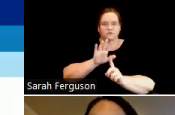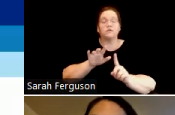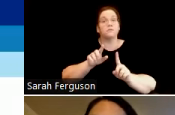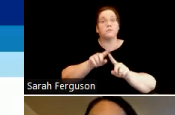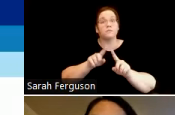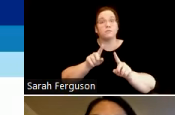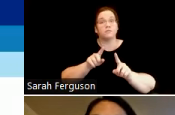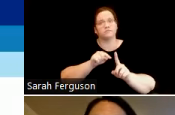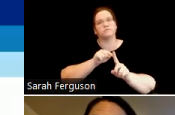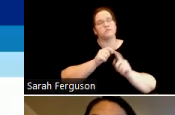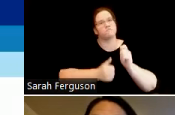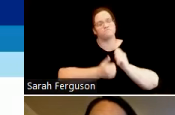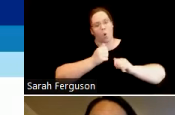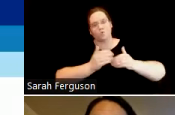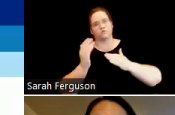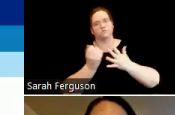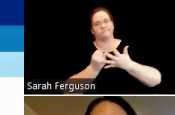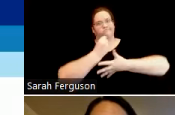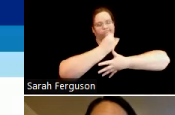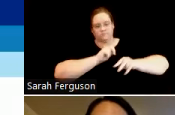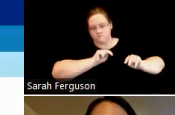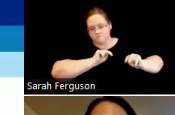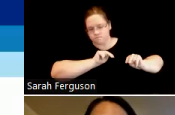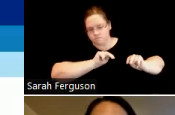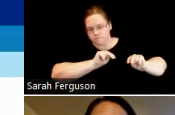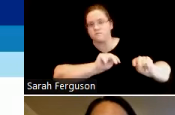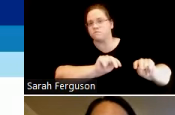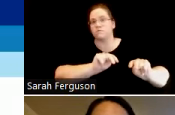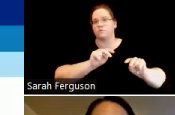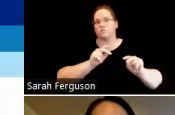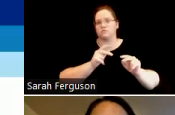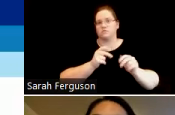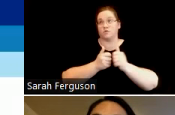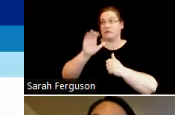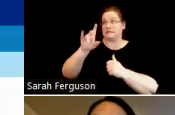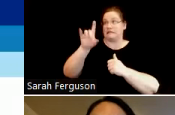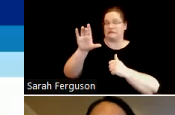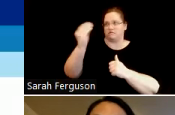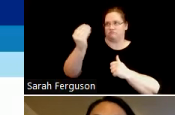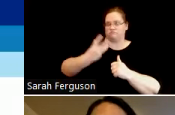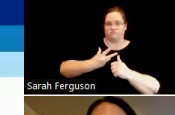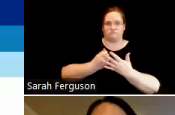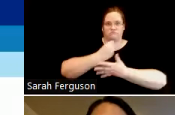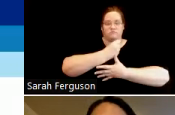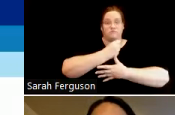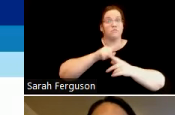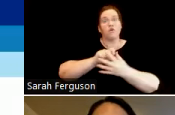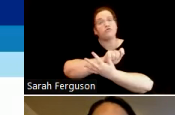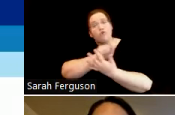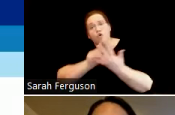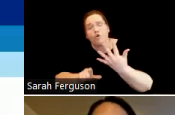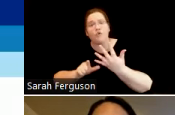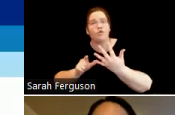earlier, are going to be one of the most highly monitored vaccines in US history, according to the CDC, but all the vaccines that we give, there